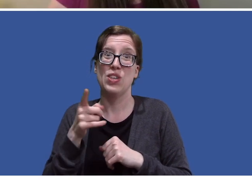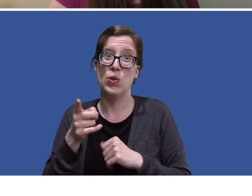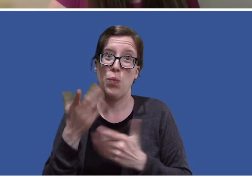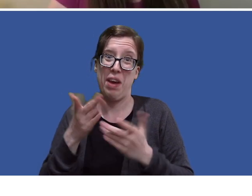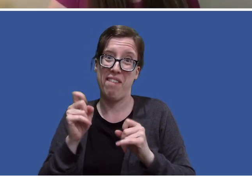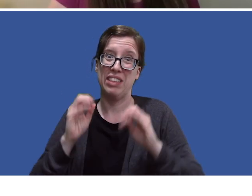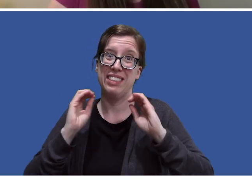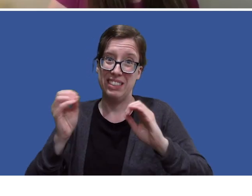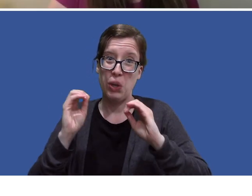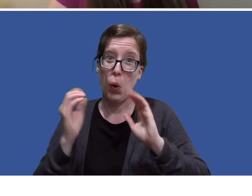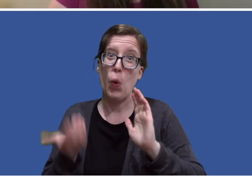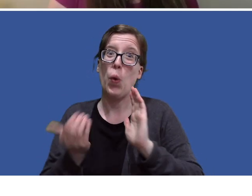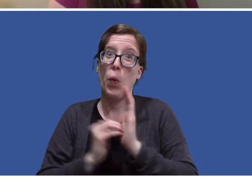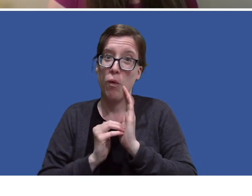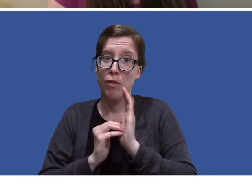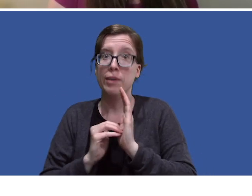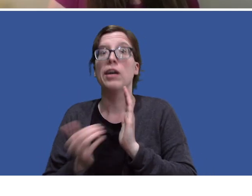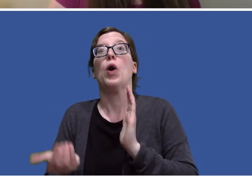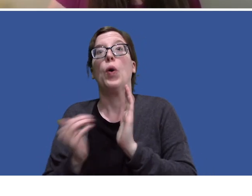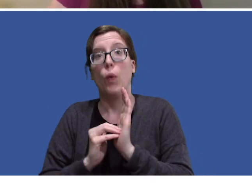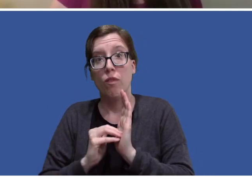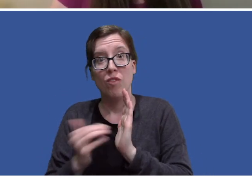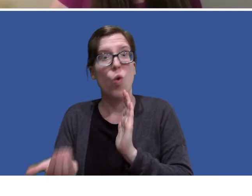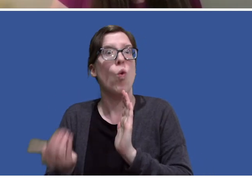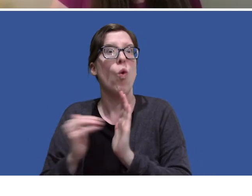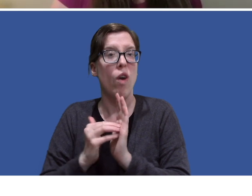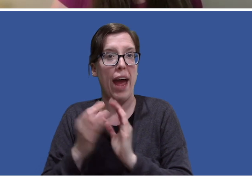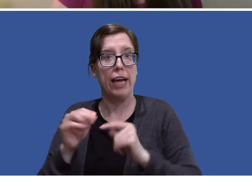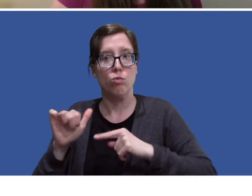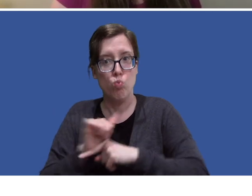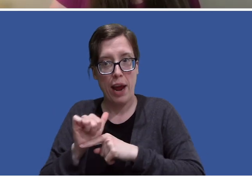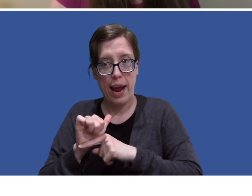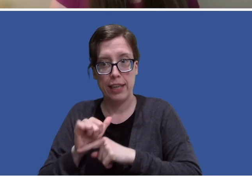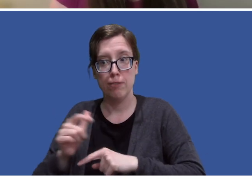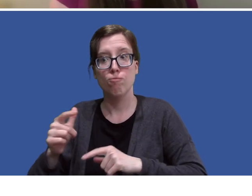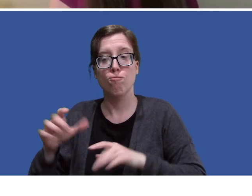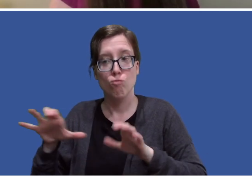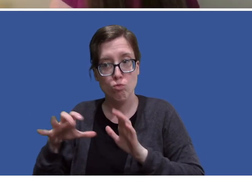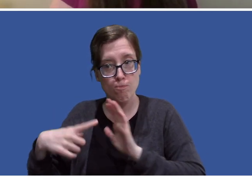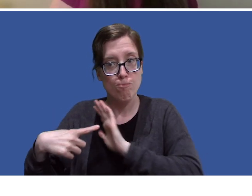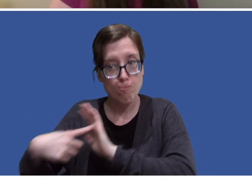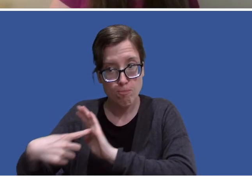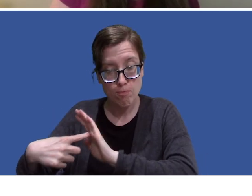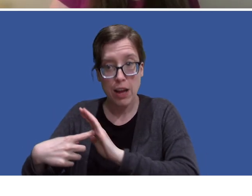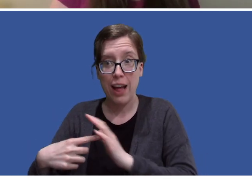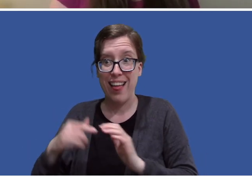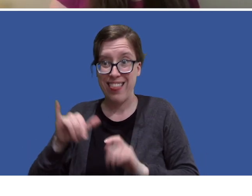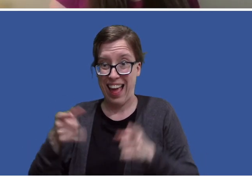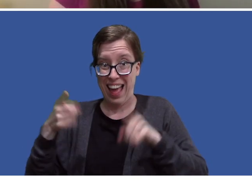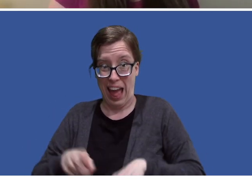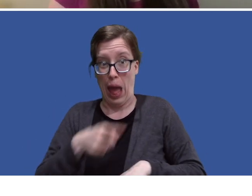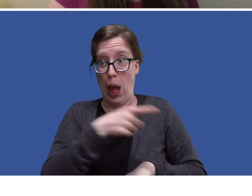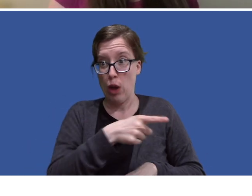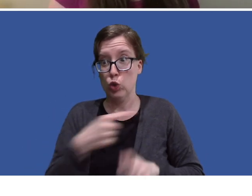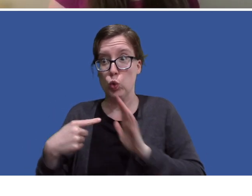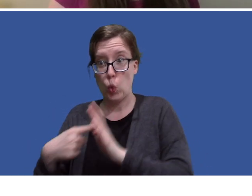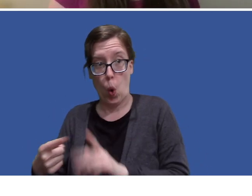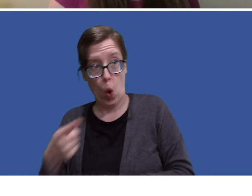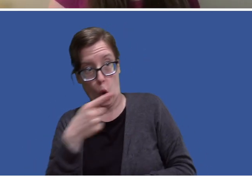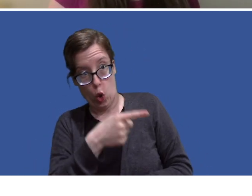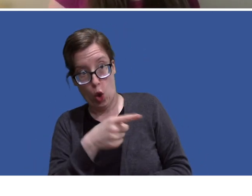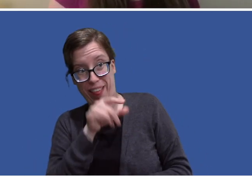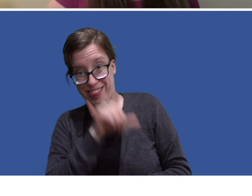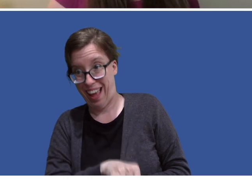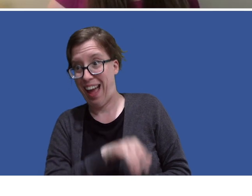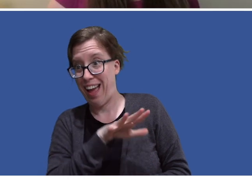and demonstrate when it's happening and point out and find ways for